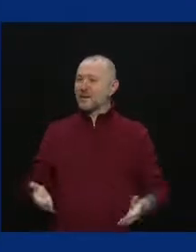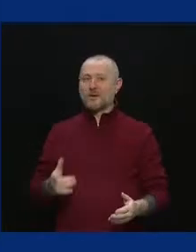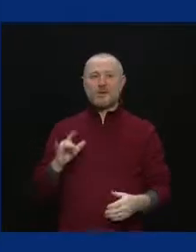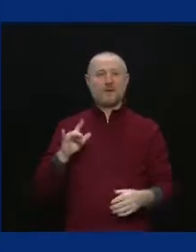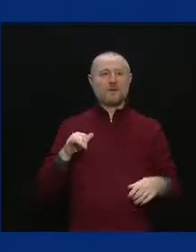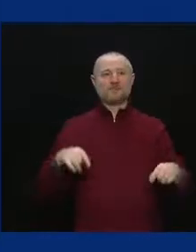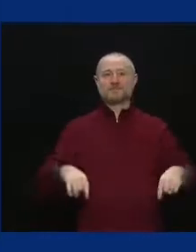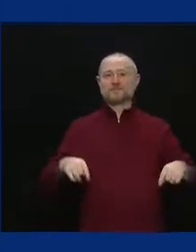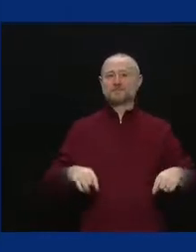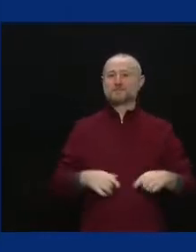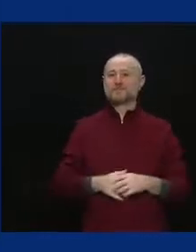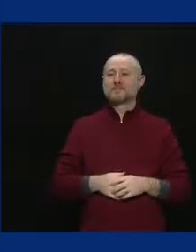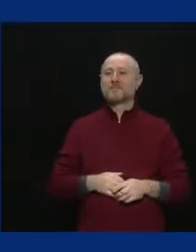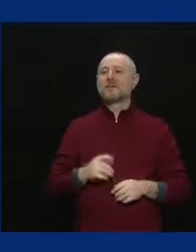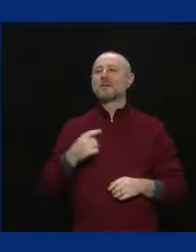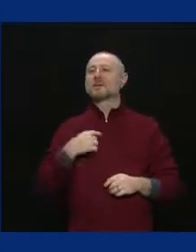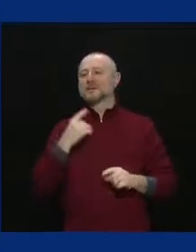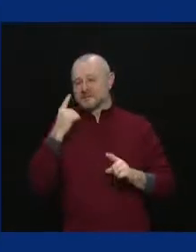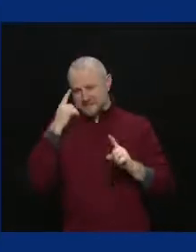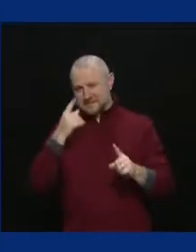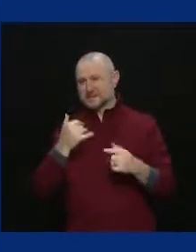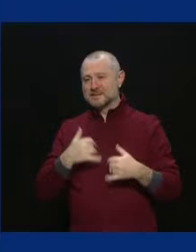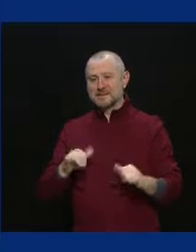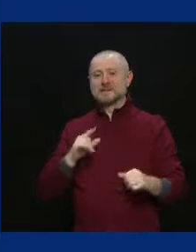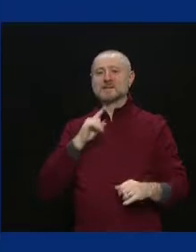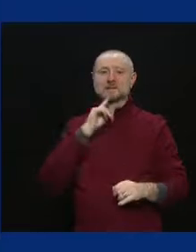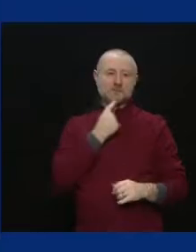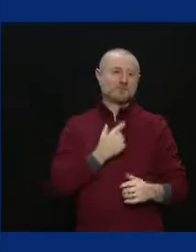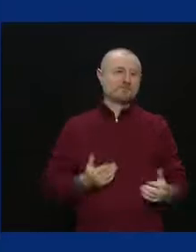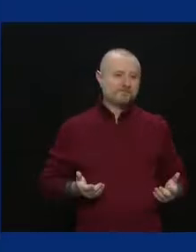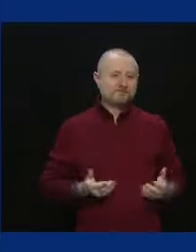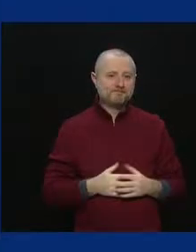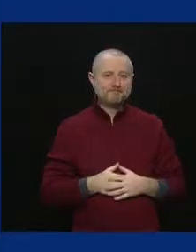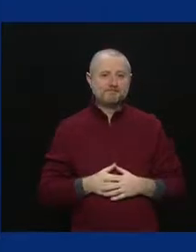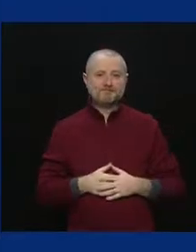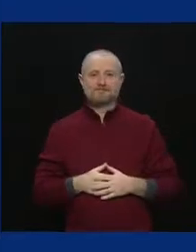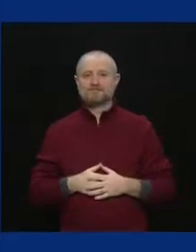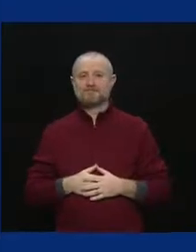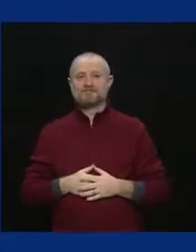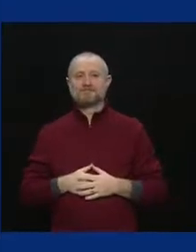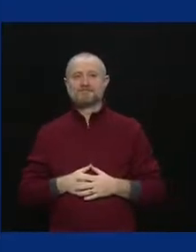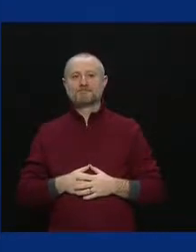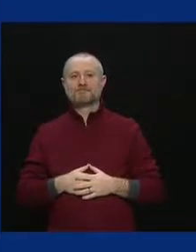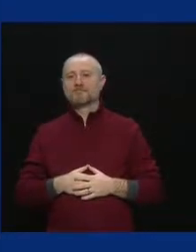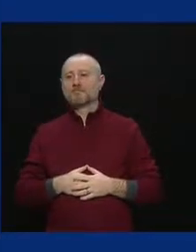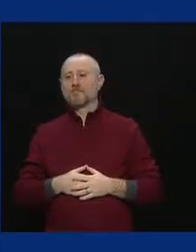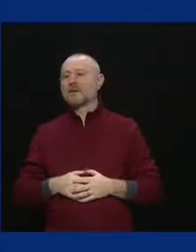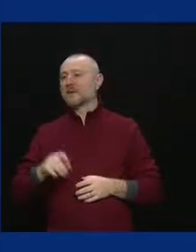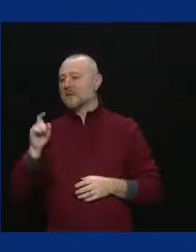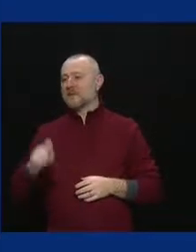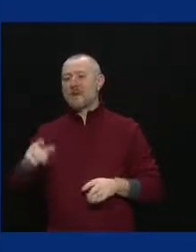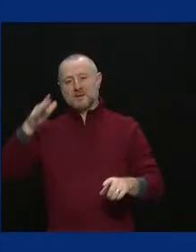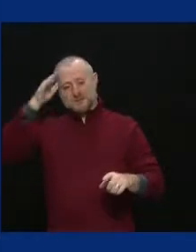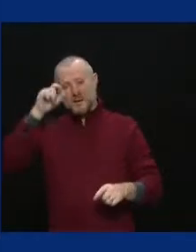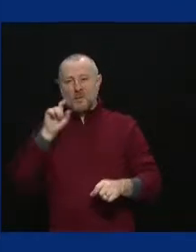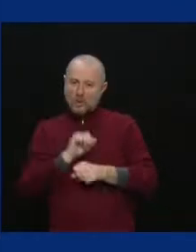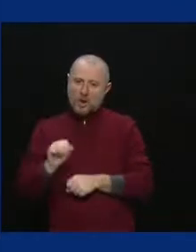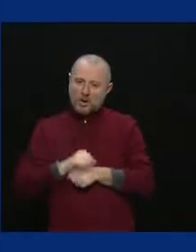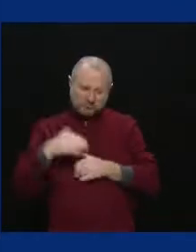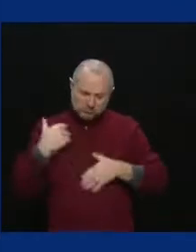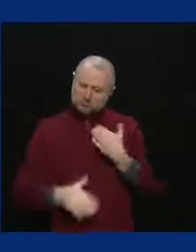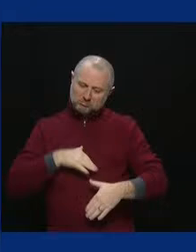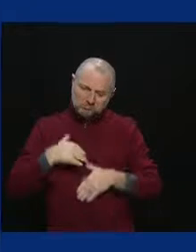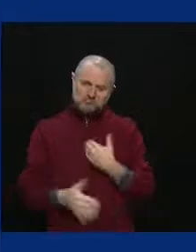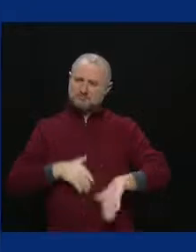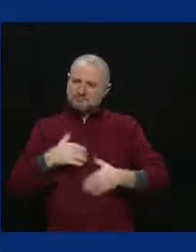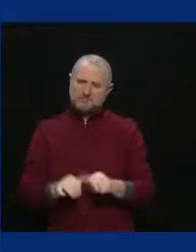still to be taken very seriously. We are not letting our foot off the pedal until we can declare that we are in a place